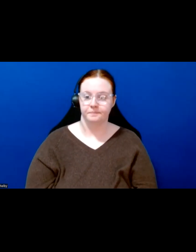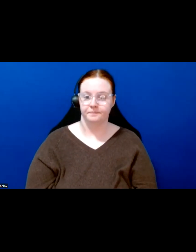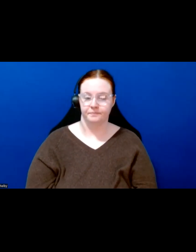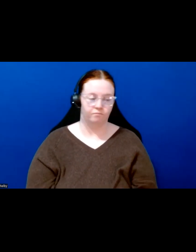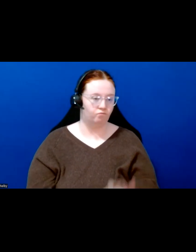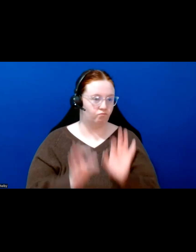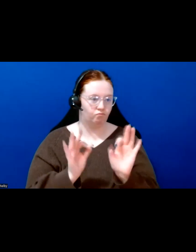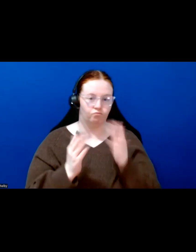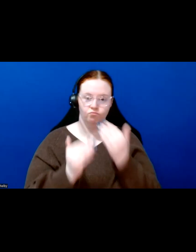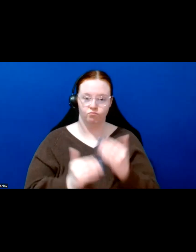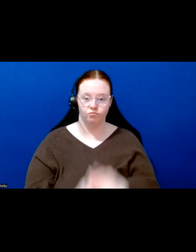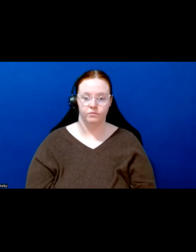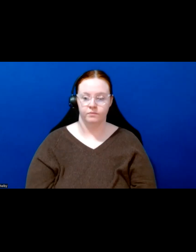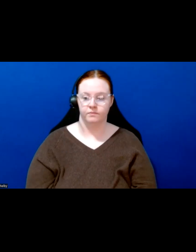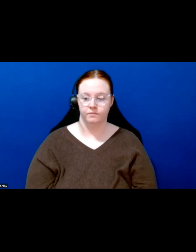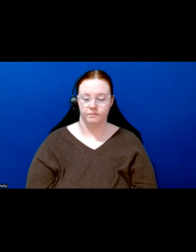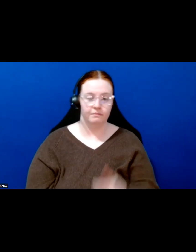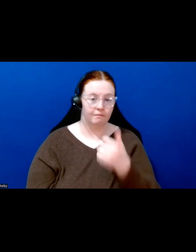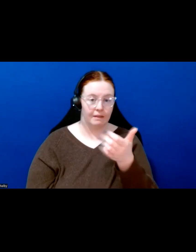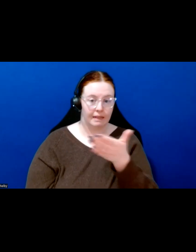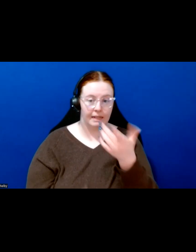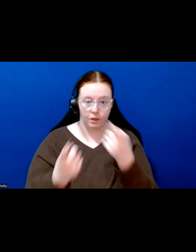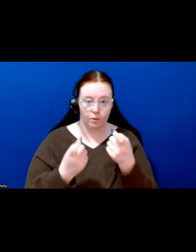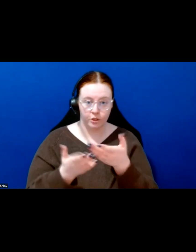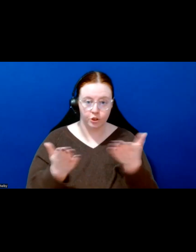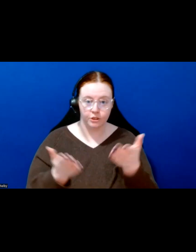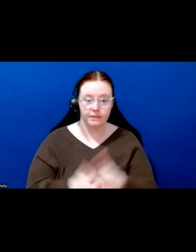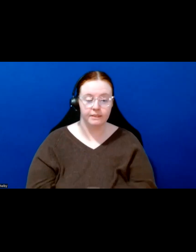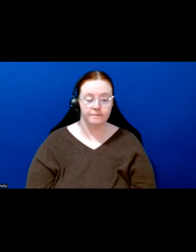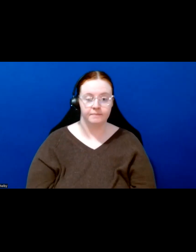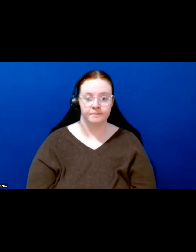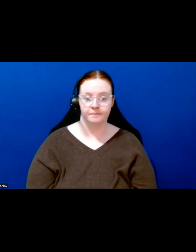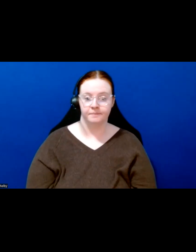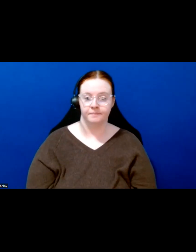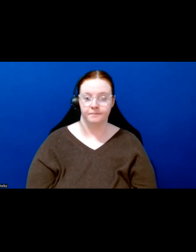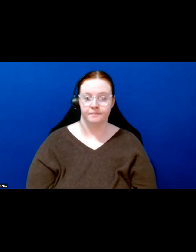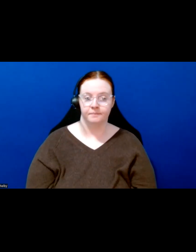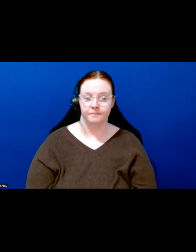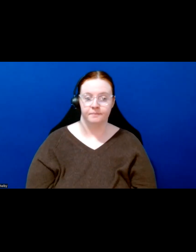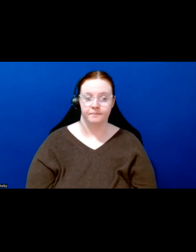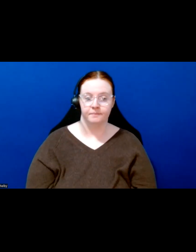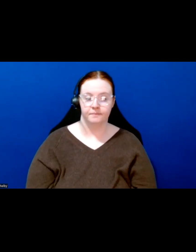Perfect. Thank you. Anybody have a question for Rachel?